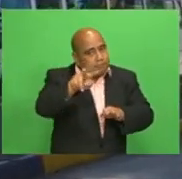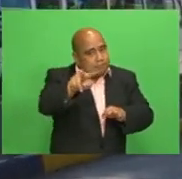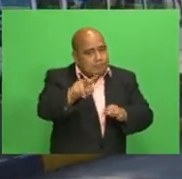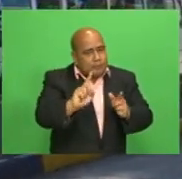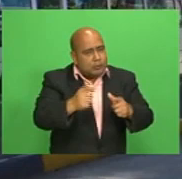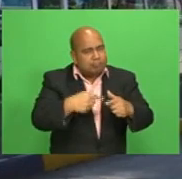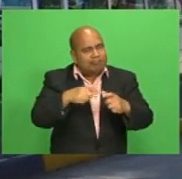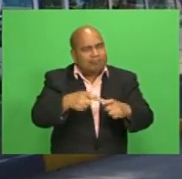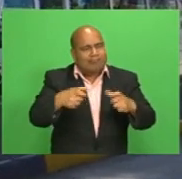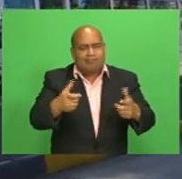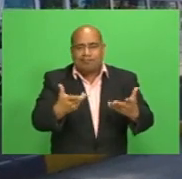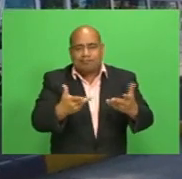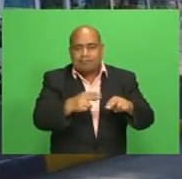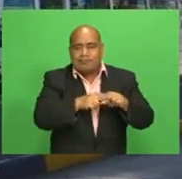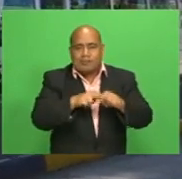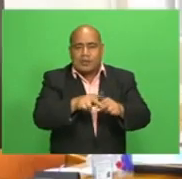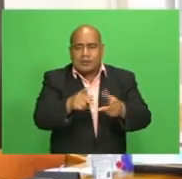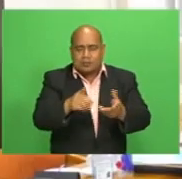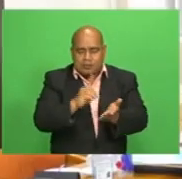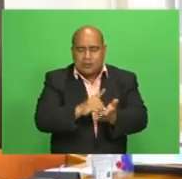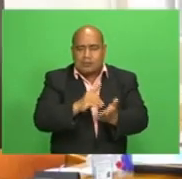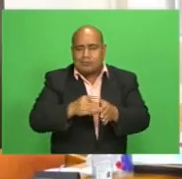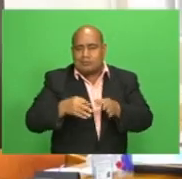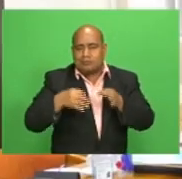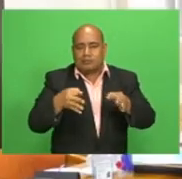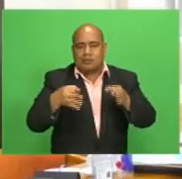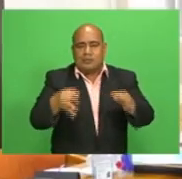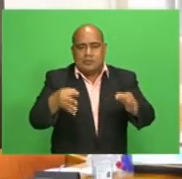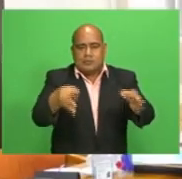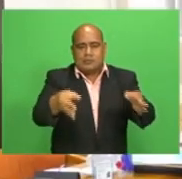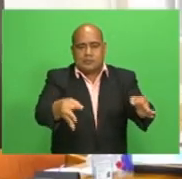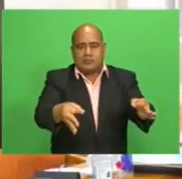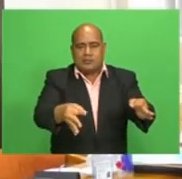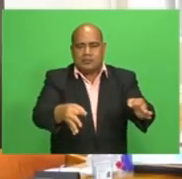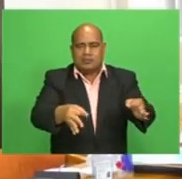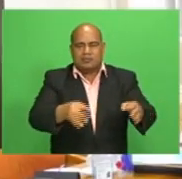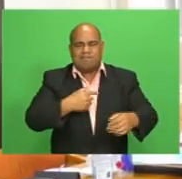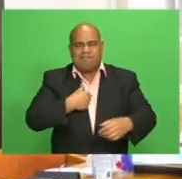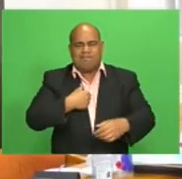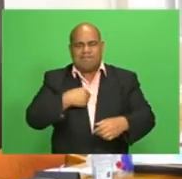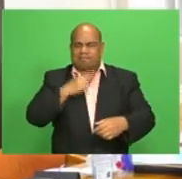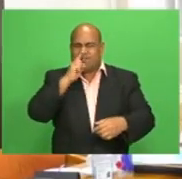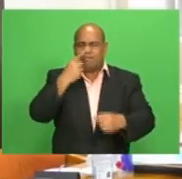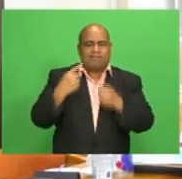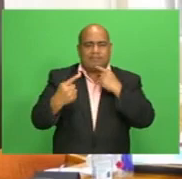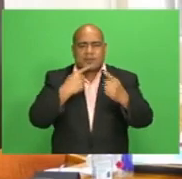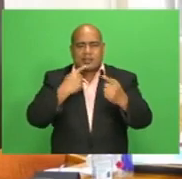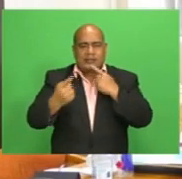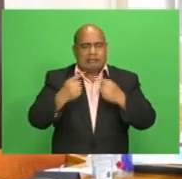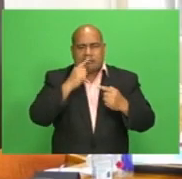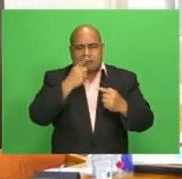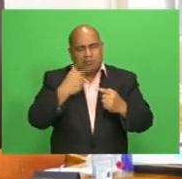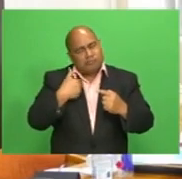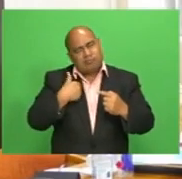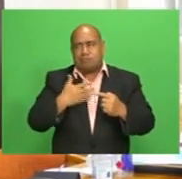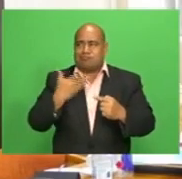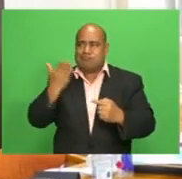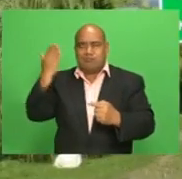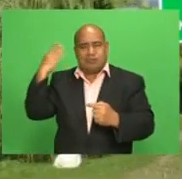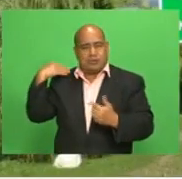dates had to be moved. I can't comment on what happened in the past. I'm